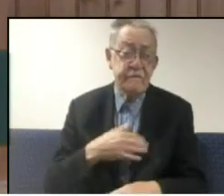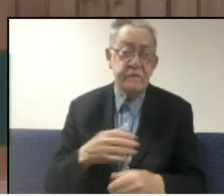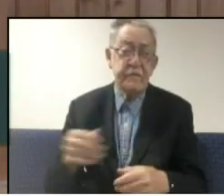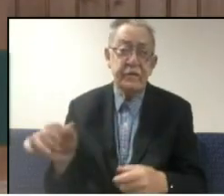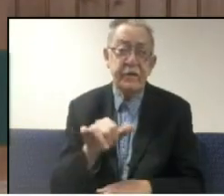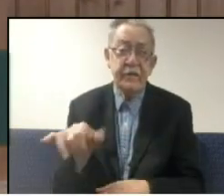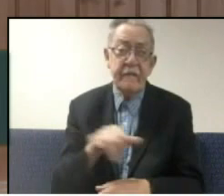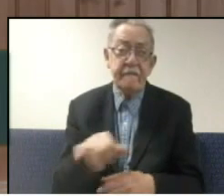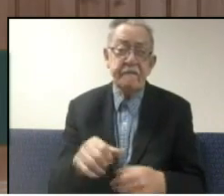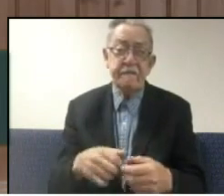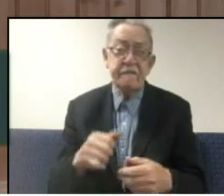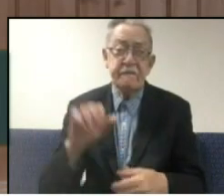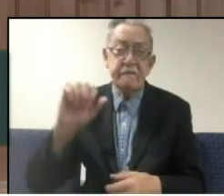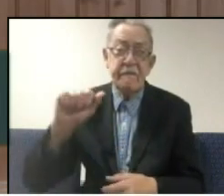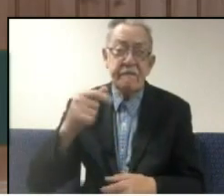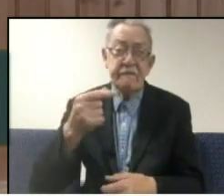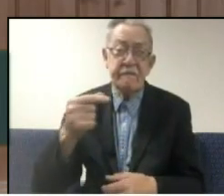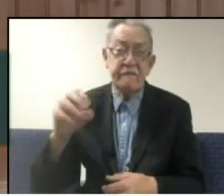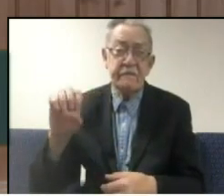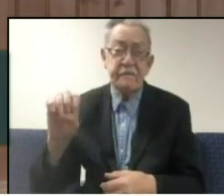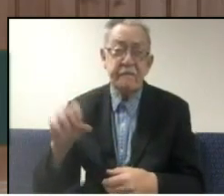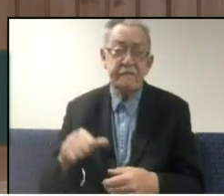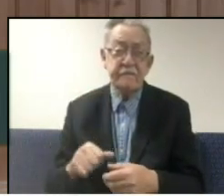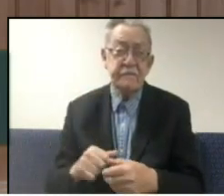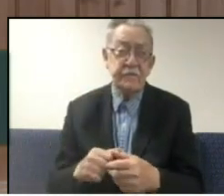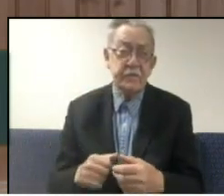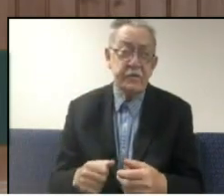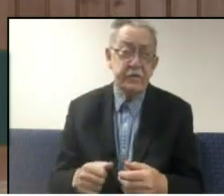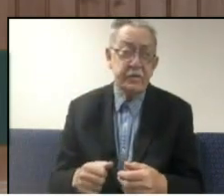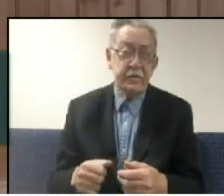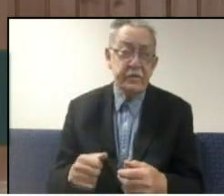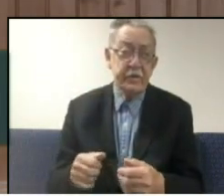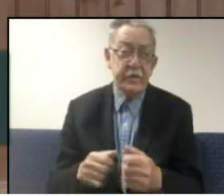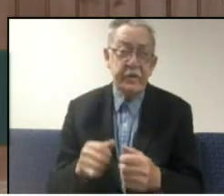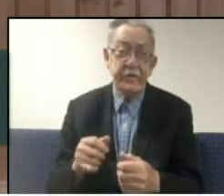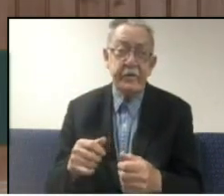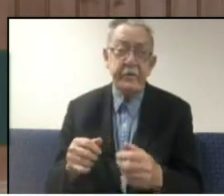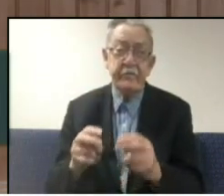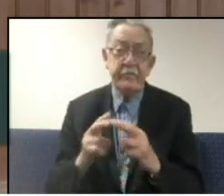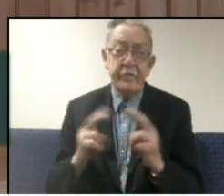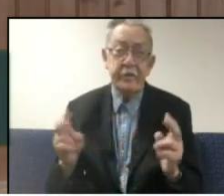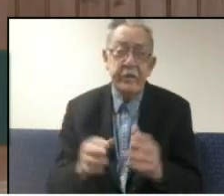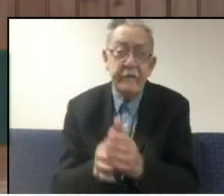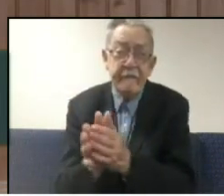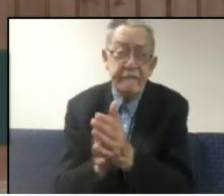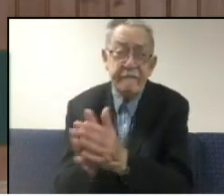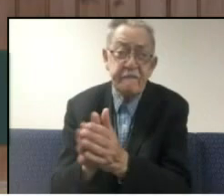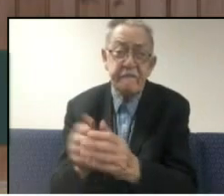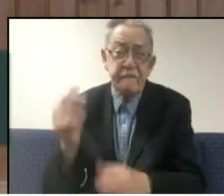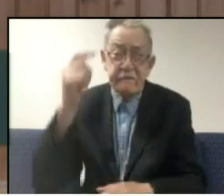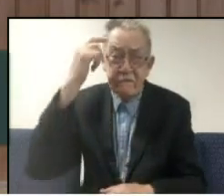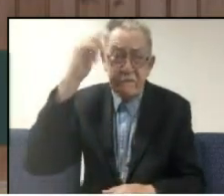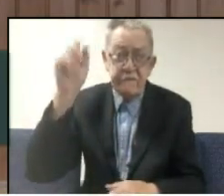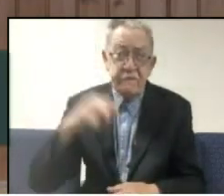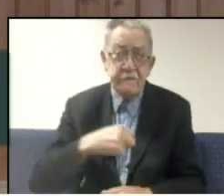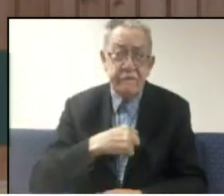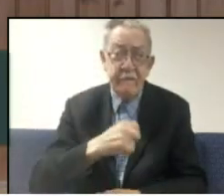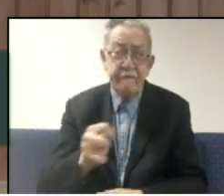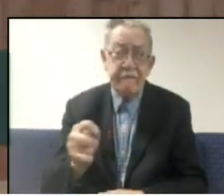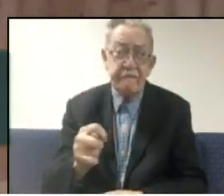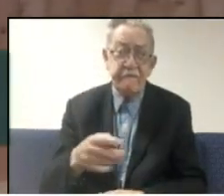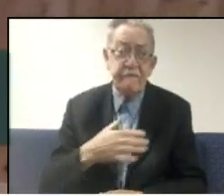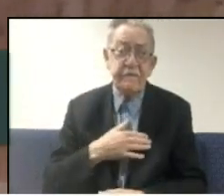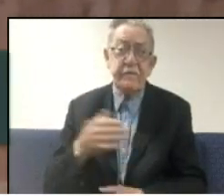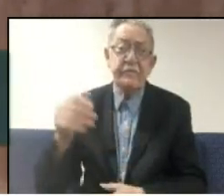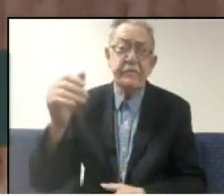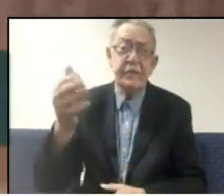among those of my people, because I was so extremely zealous for the traditions of my